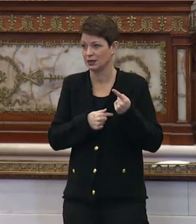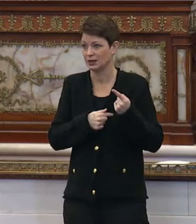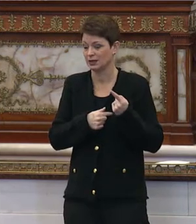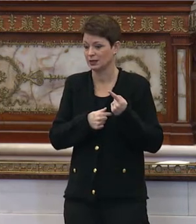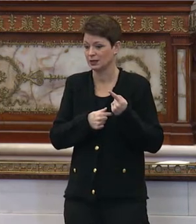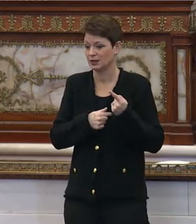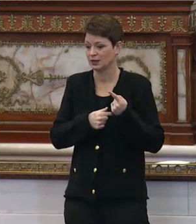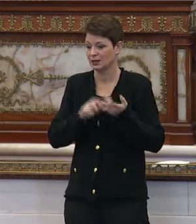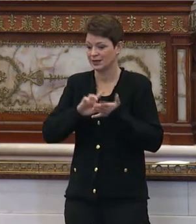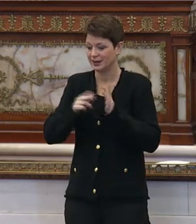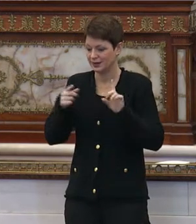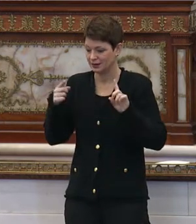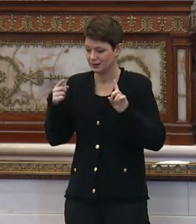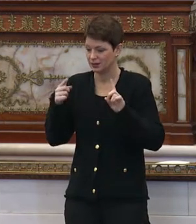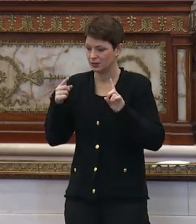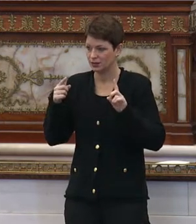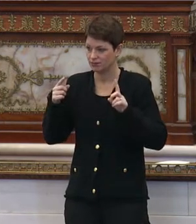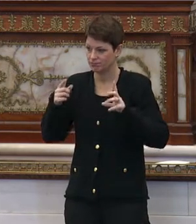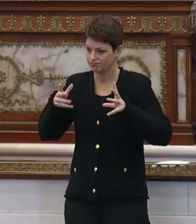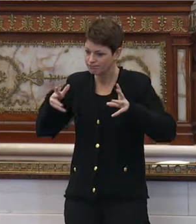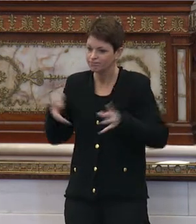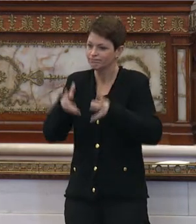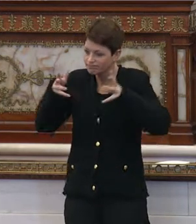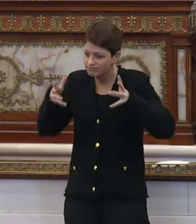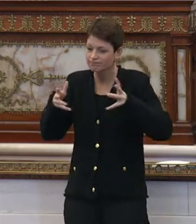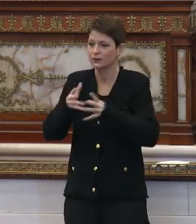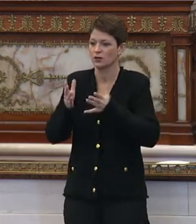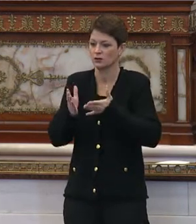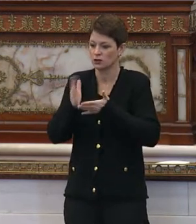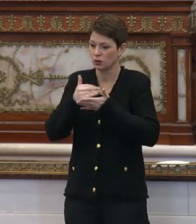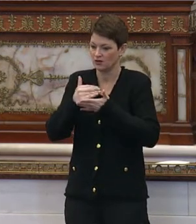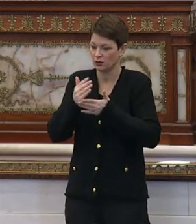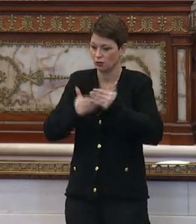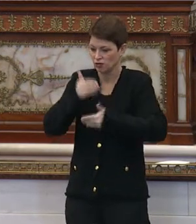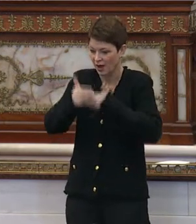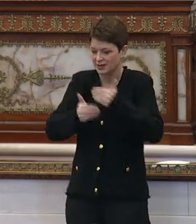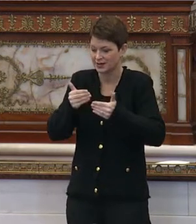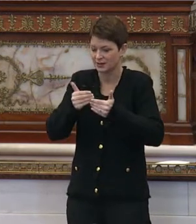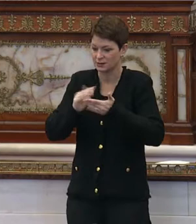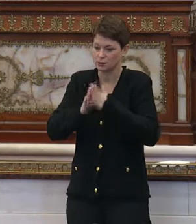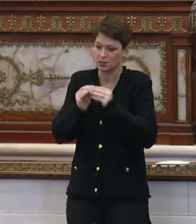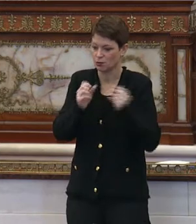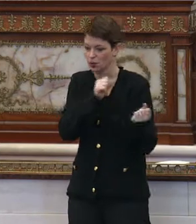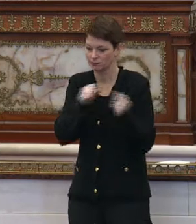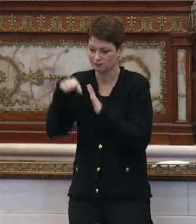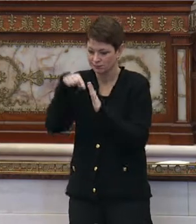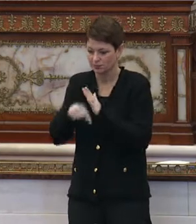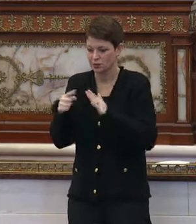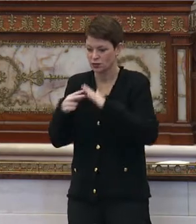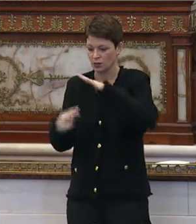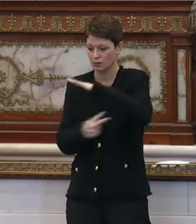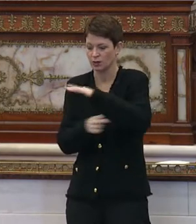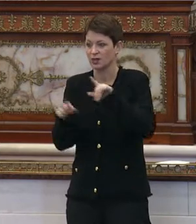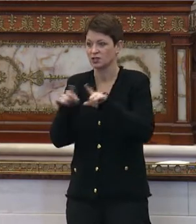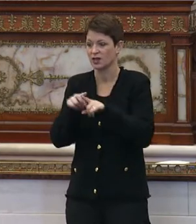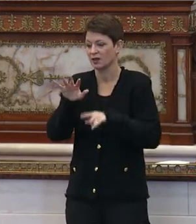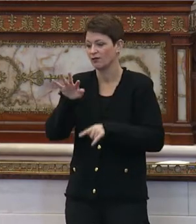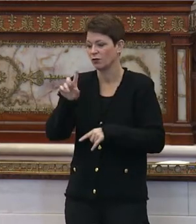intend to beef up, if you would, the review process so that a bridge like at 41st and